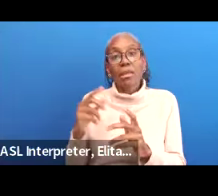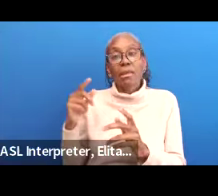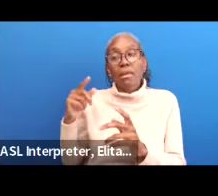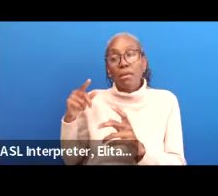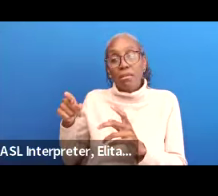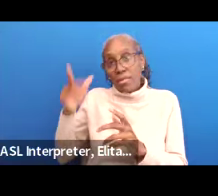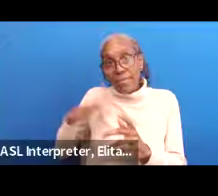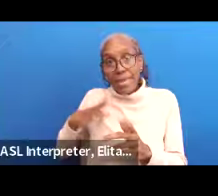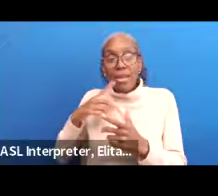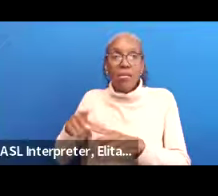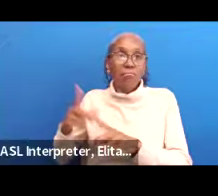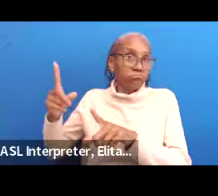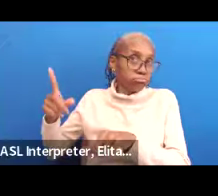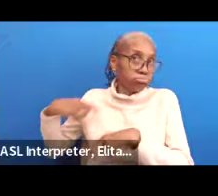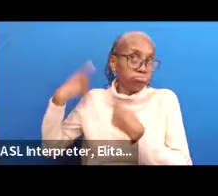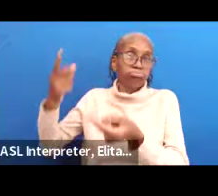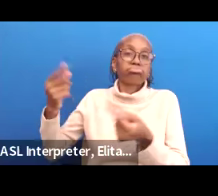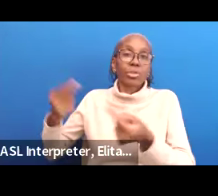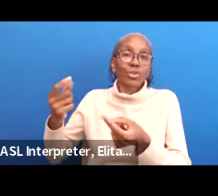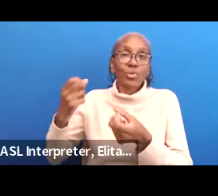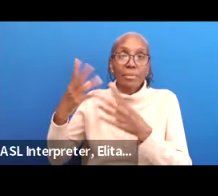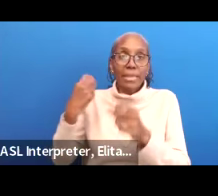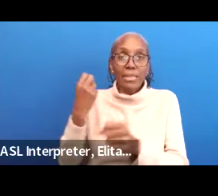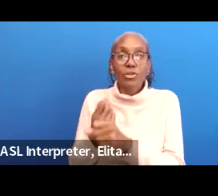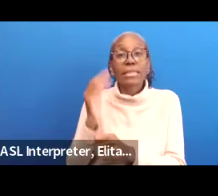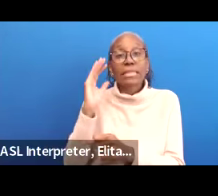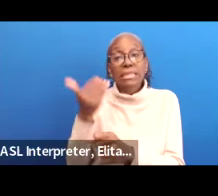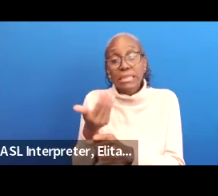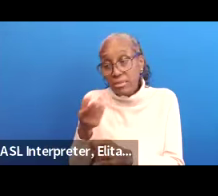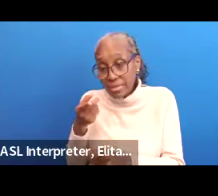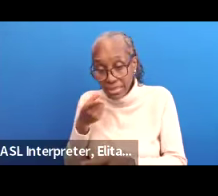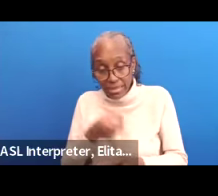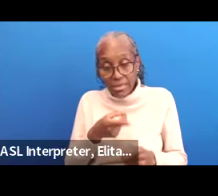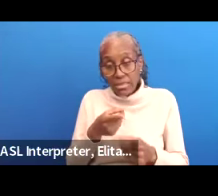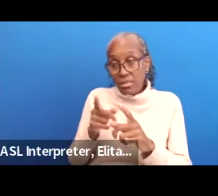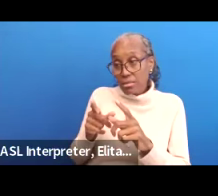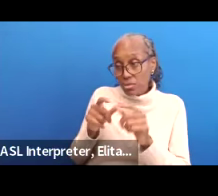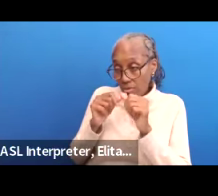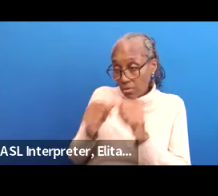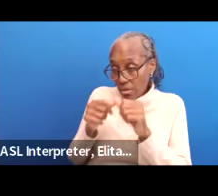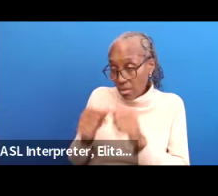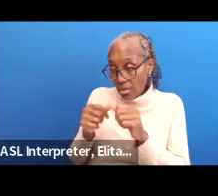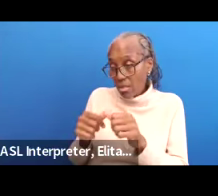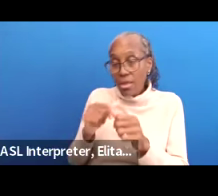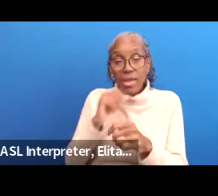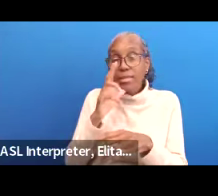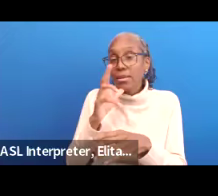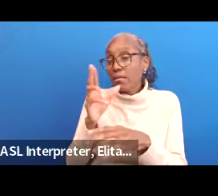injury, and it seems like it's durable even after not using